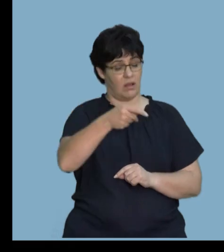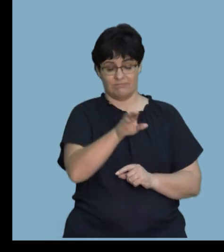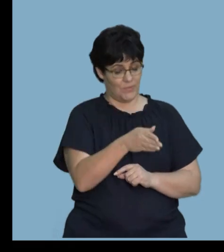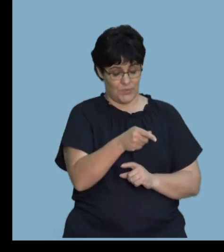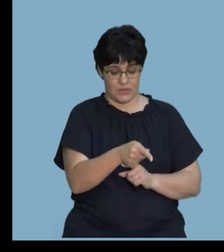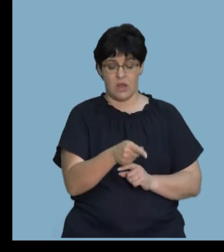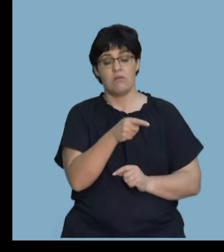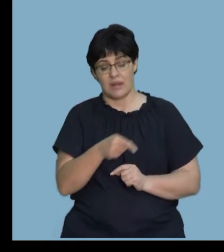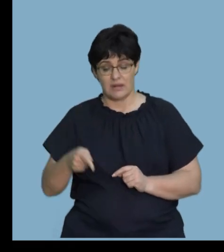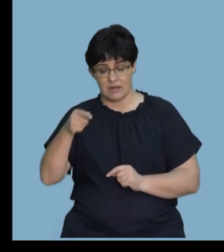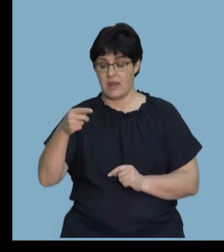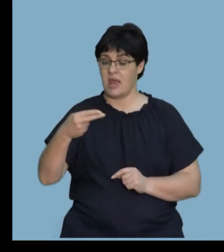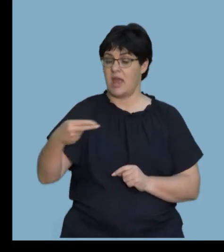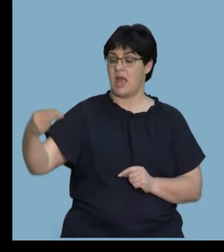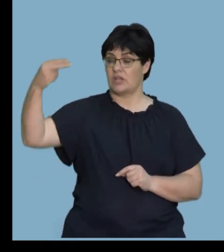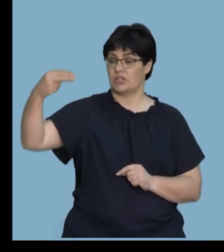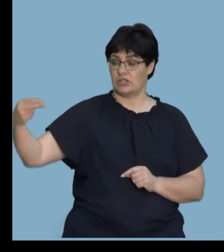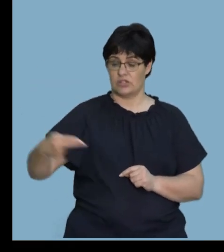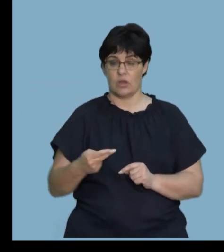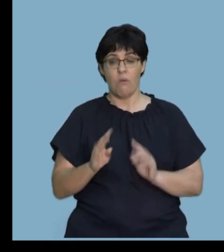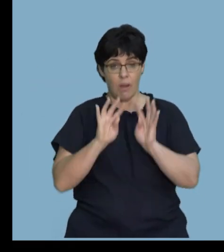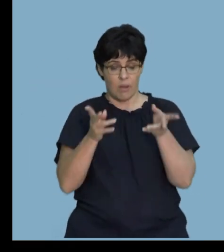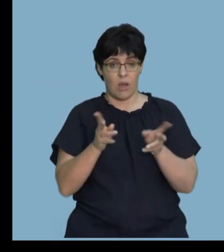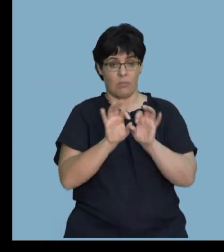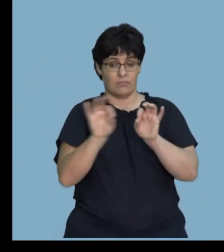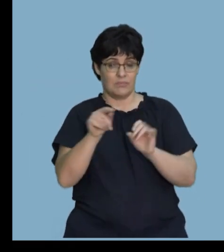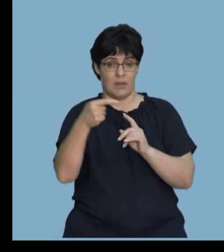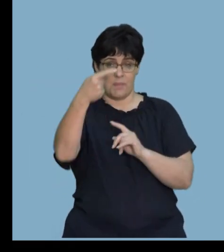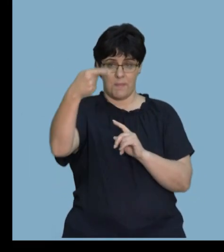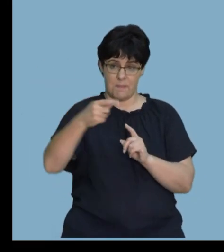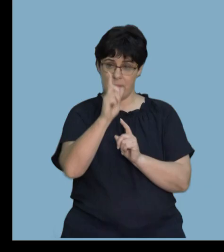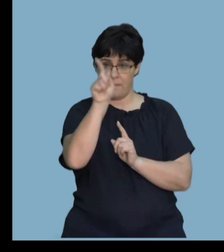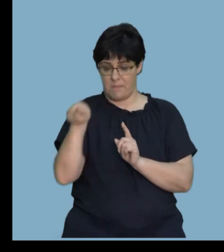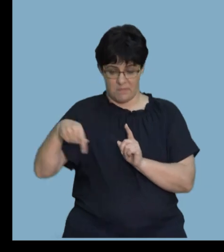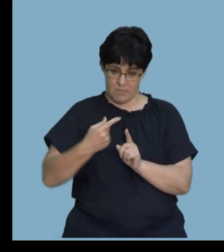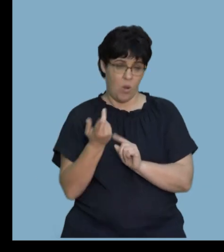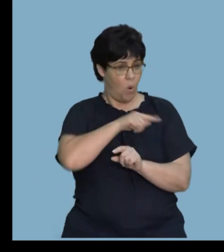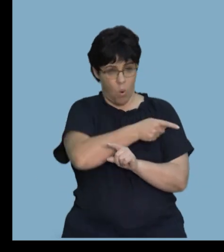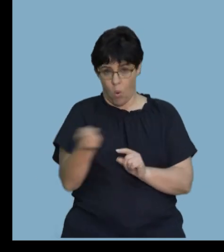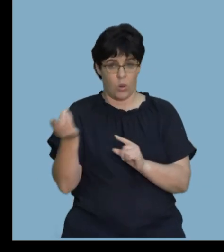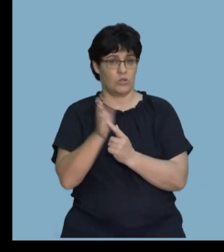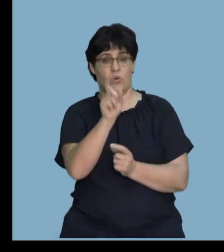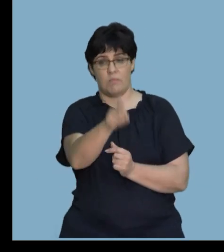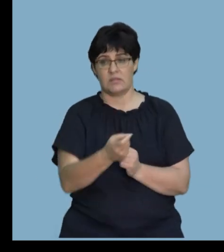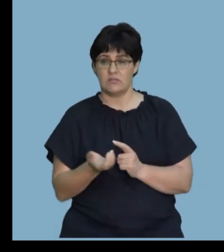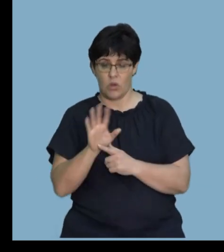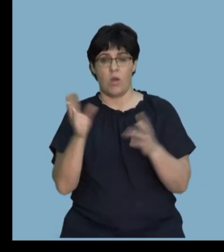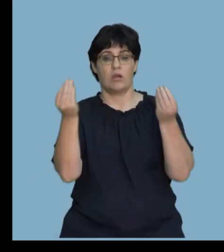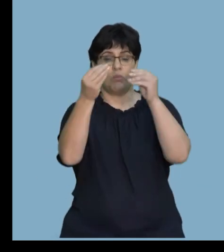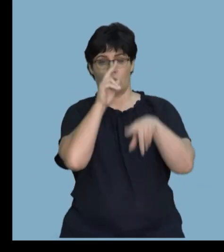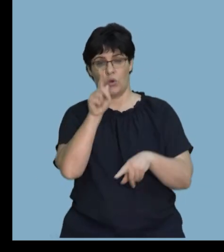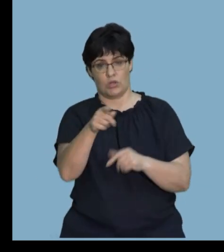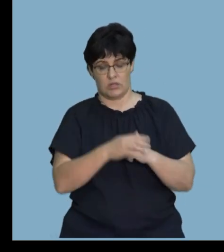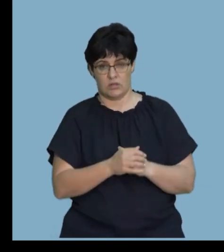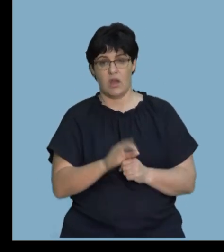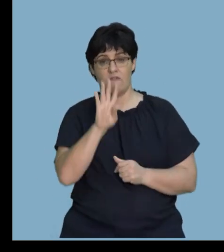you show all the bonds because this is a structural formula. So our compound basically looks like this. So this is our